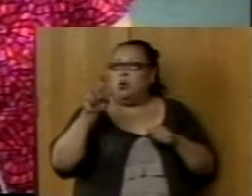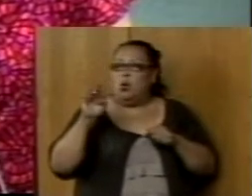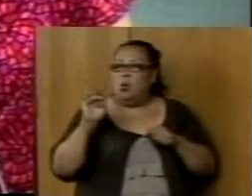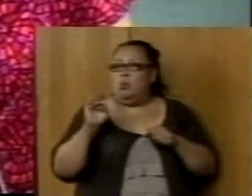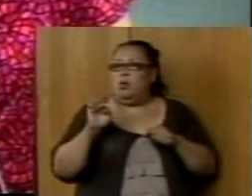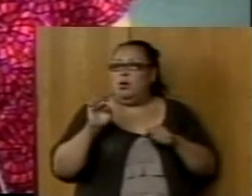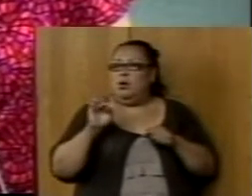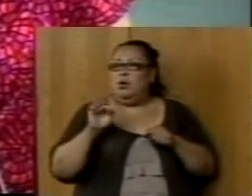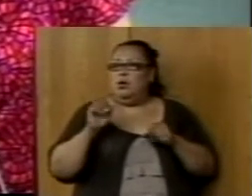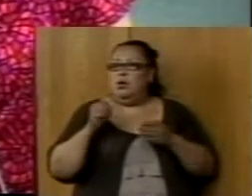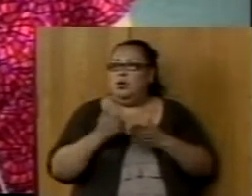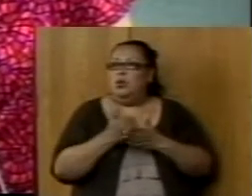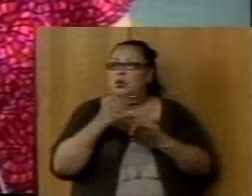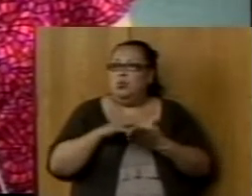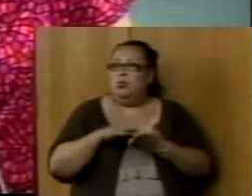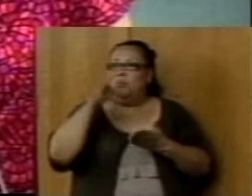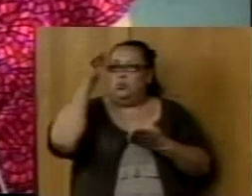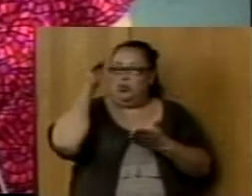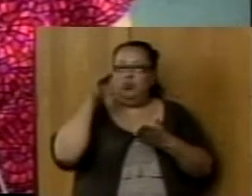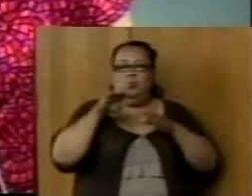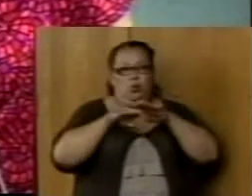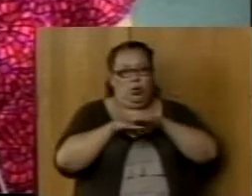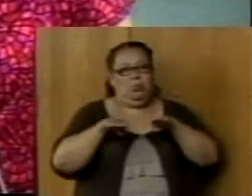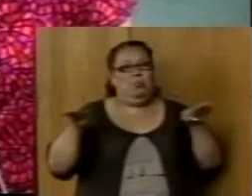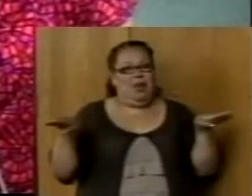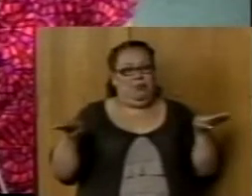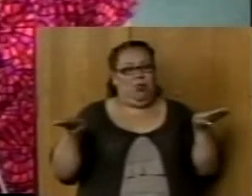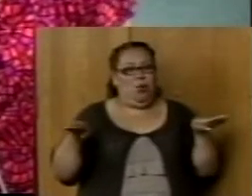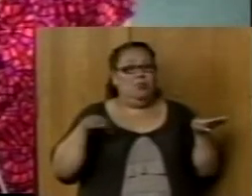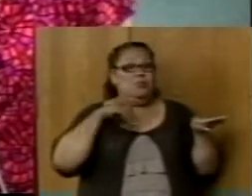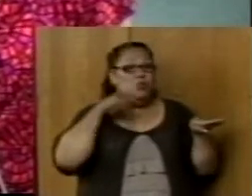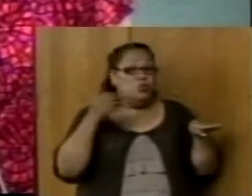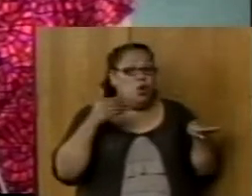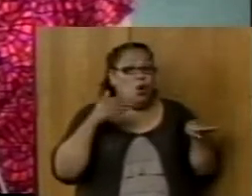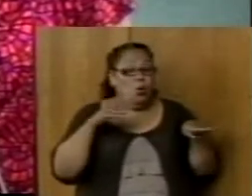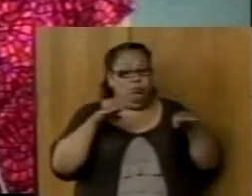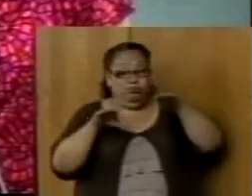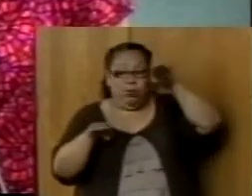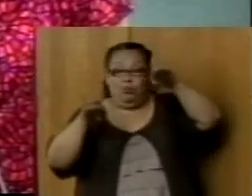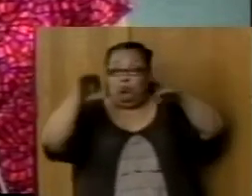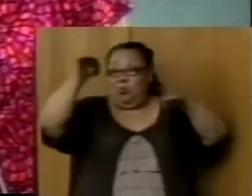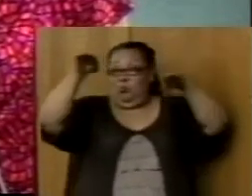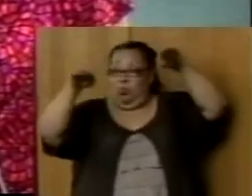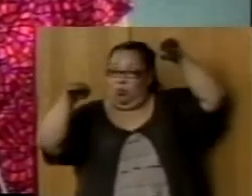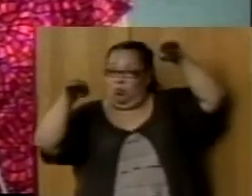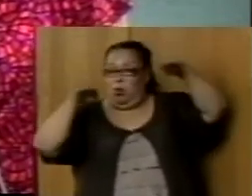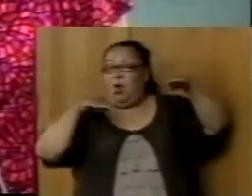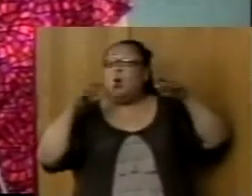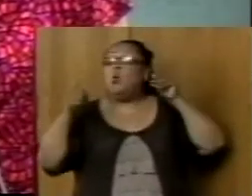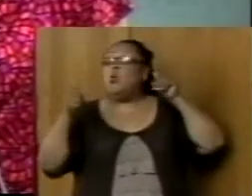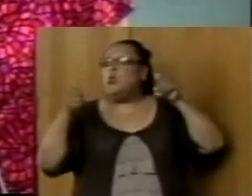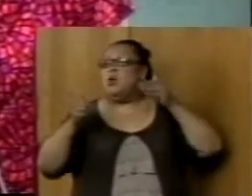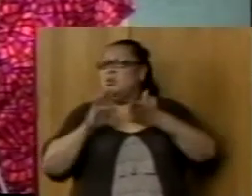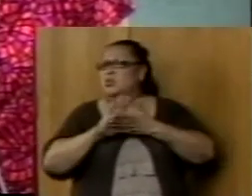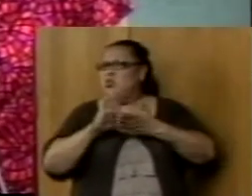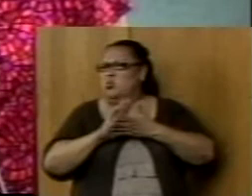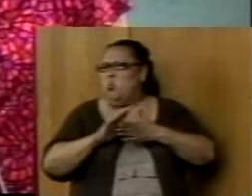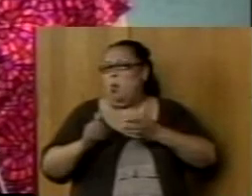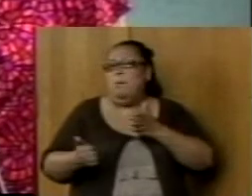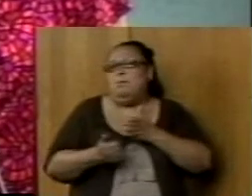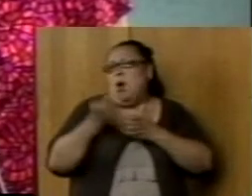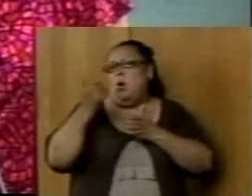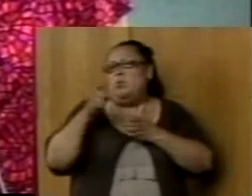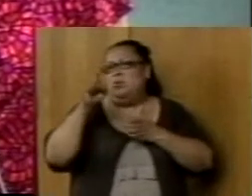new learning platform. So in the tiering of the schools, we now have which are the schools that are in most